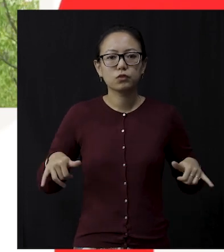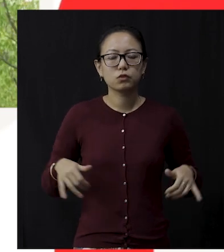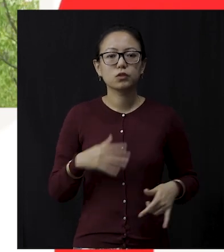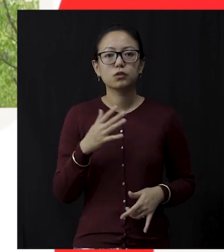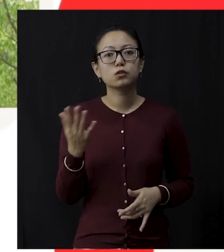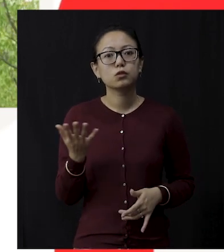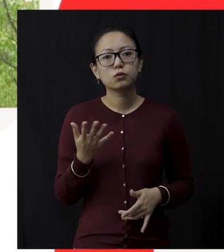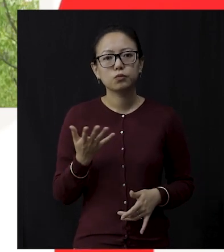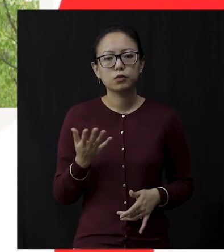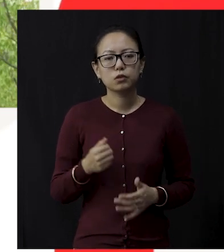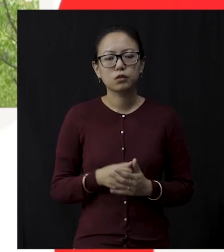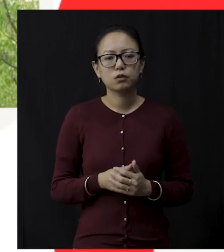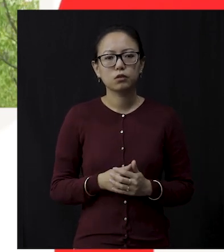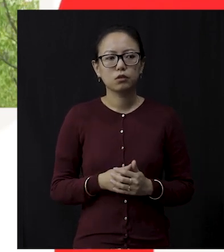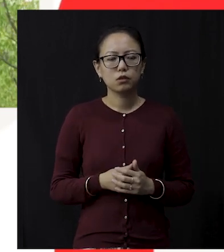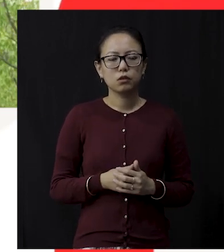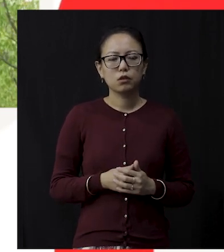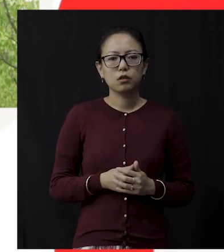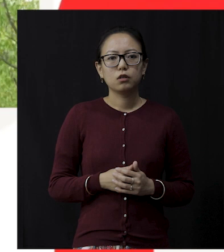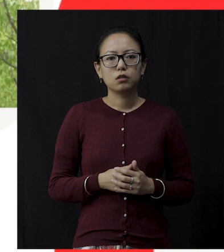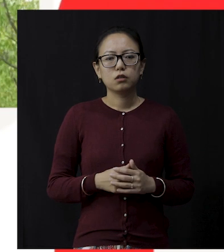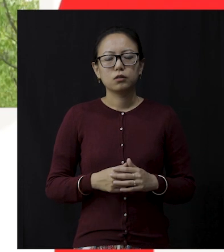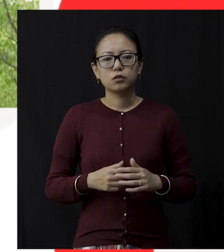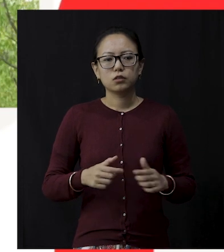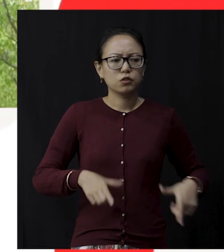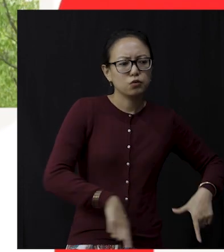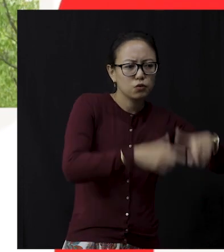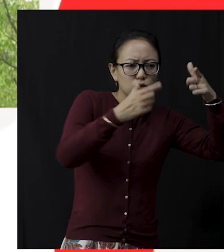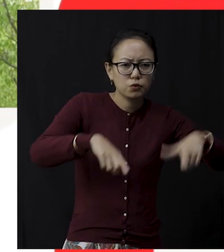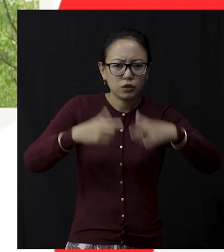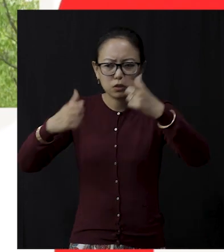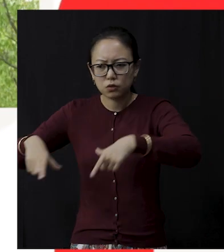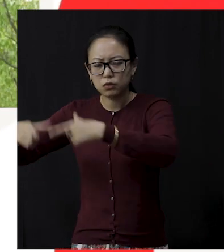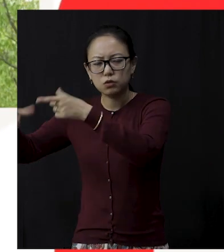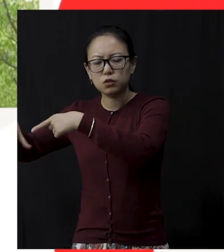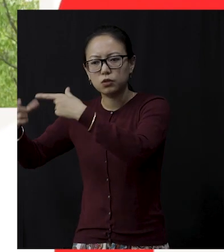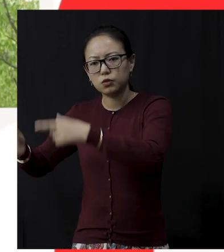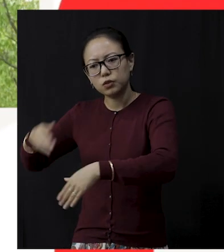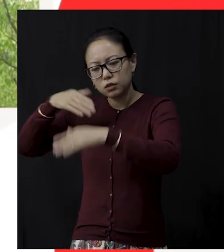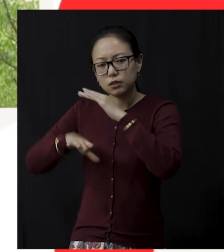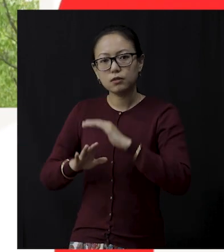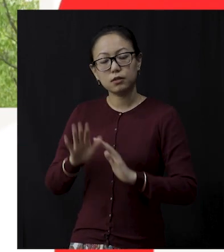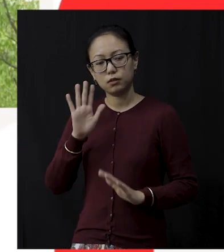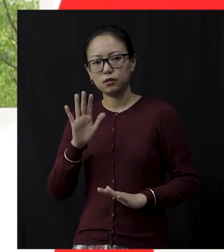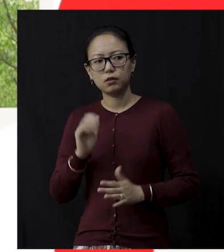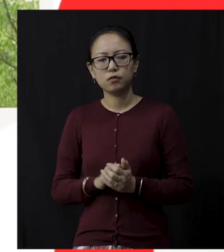in a zoo. Now we can see a lion here. How many of you like